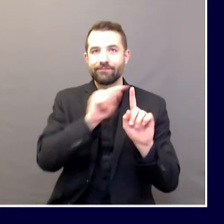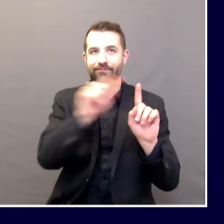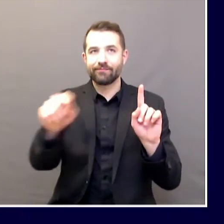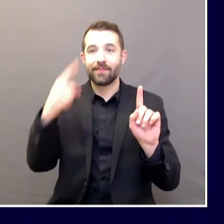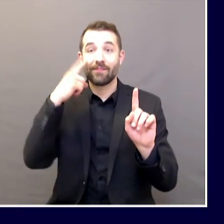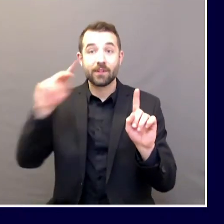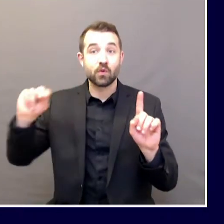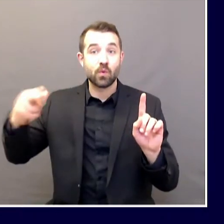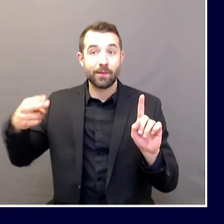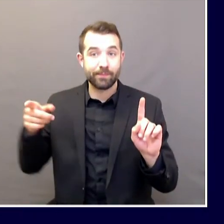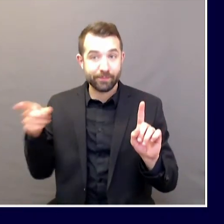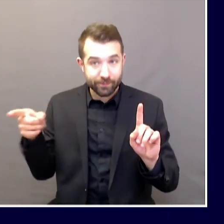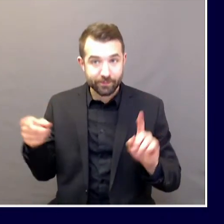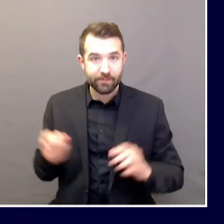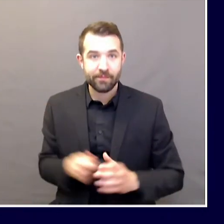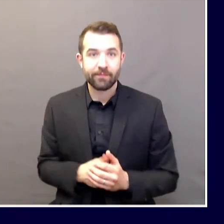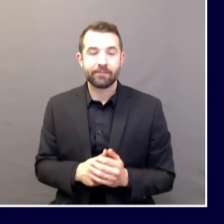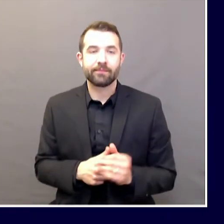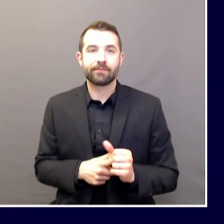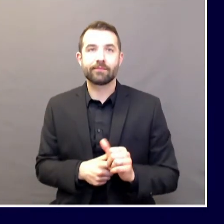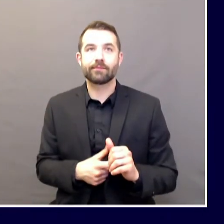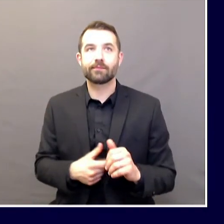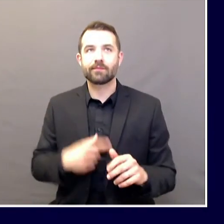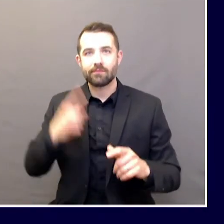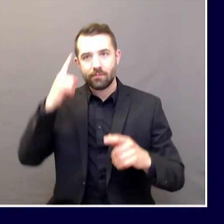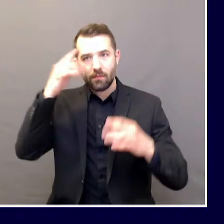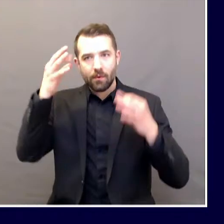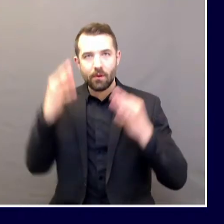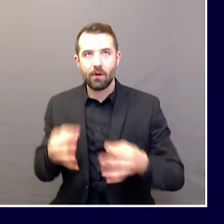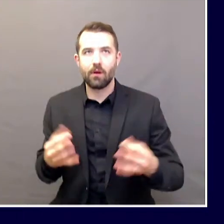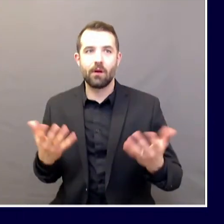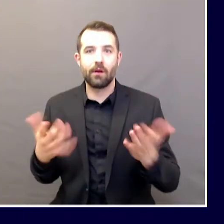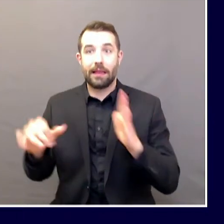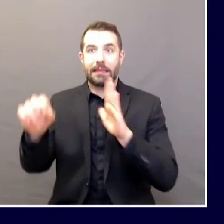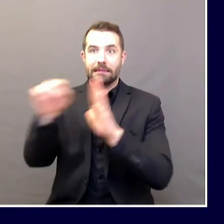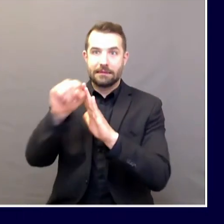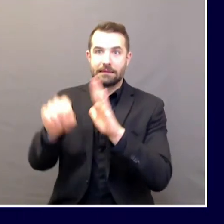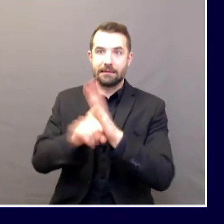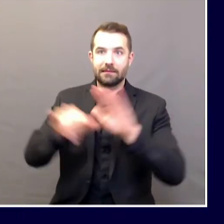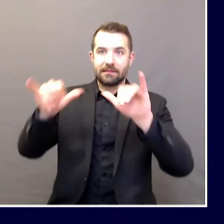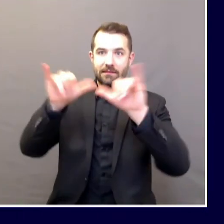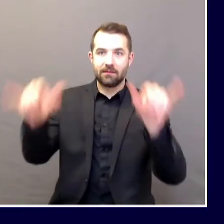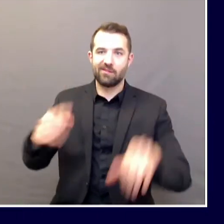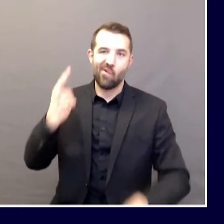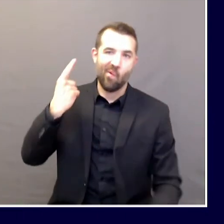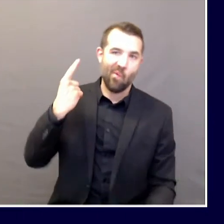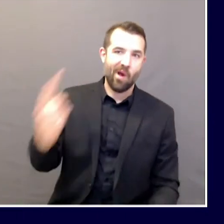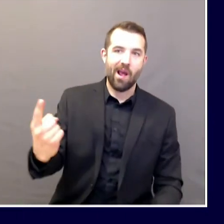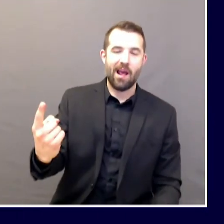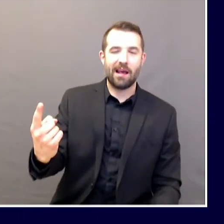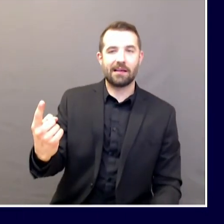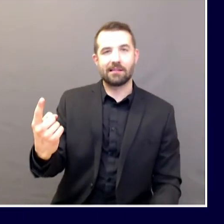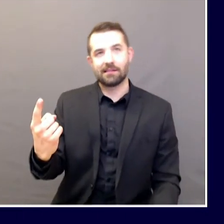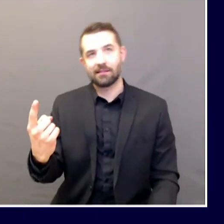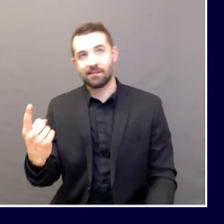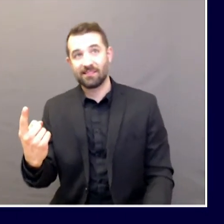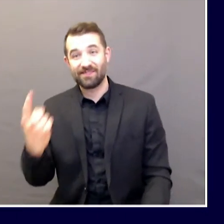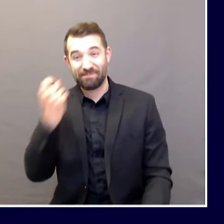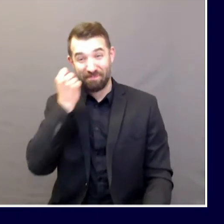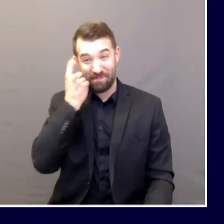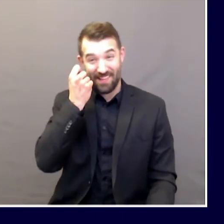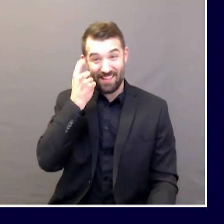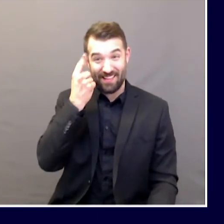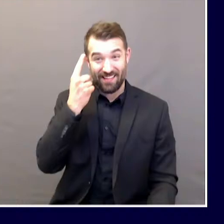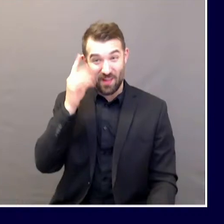have gone in and said, use the statewide scheduling one, but I think as everyone is aware, making those